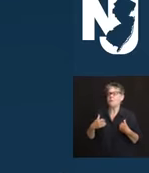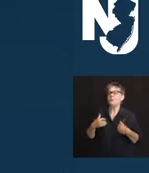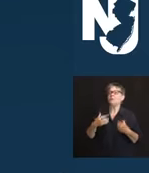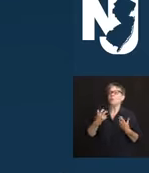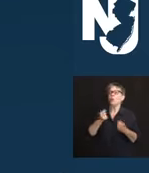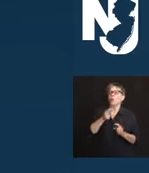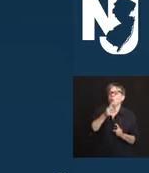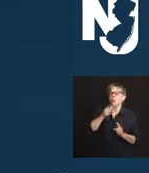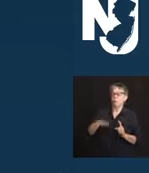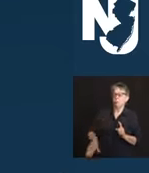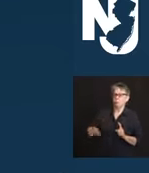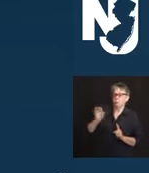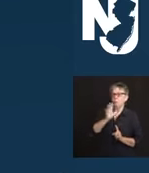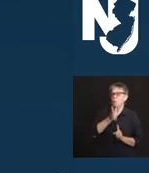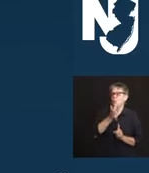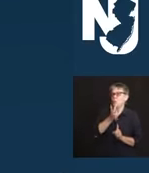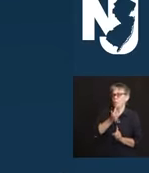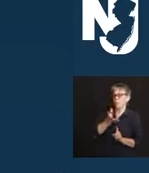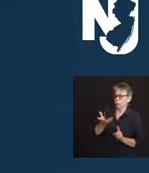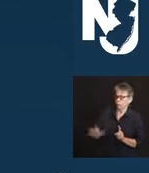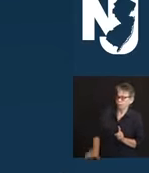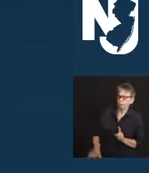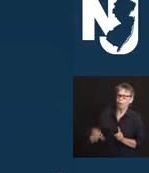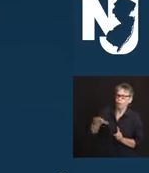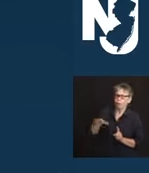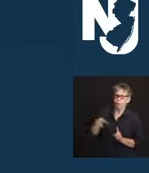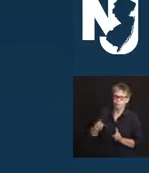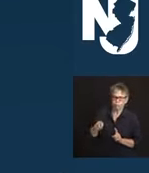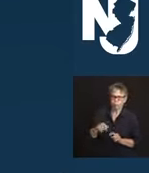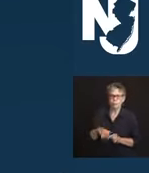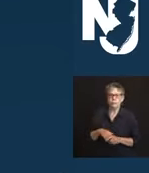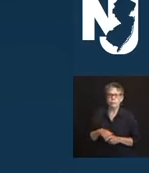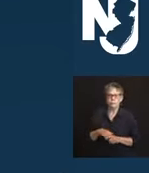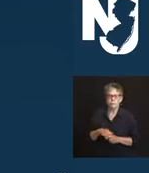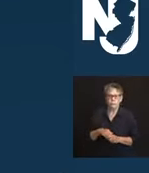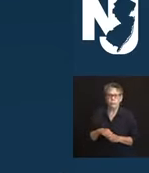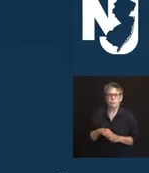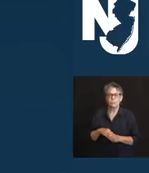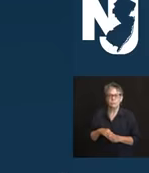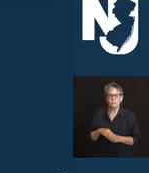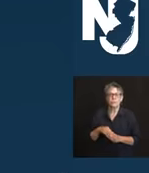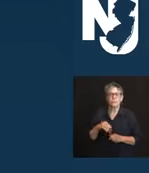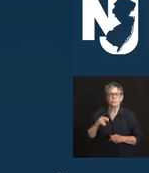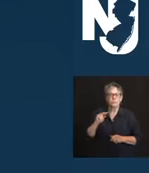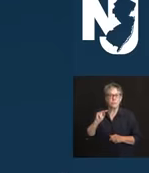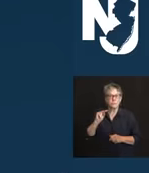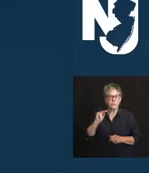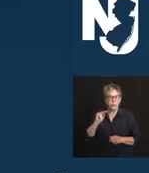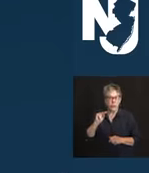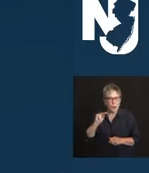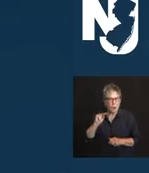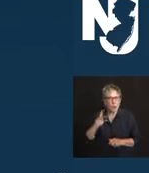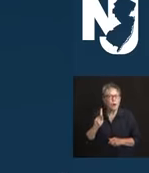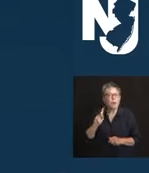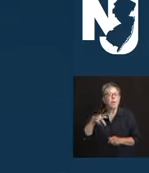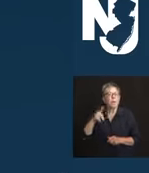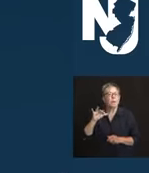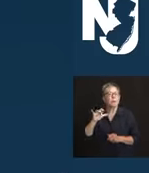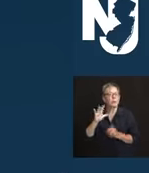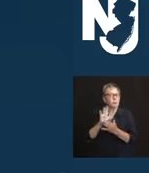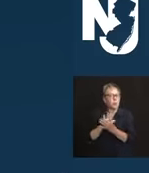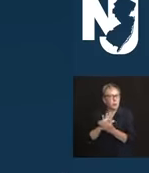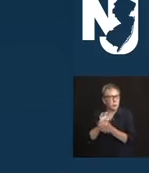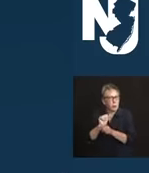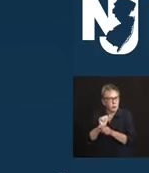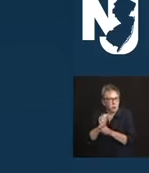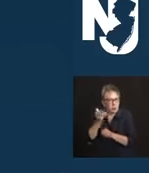the Newark public school system, learning to love the arts, and she learned compassion through the trips to the shore, which her family